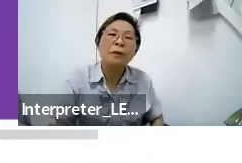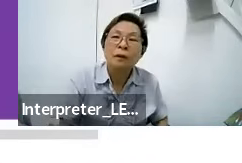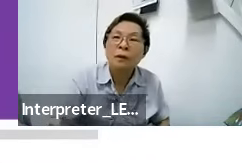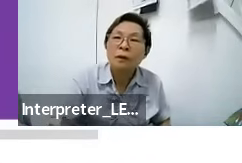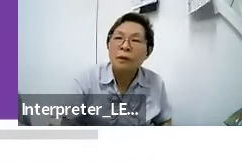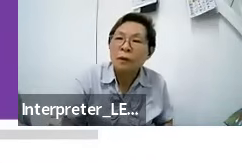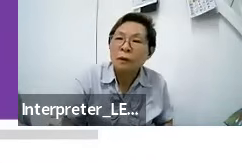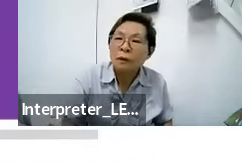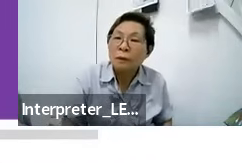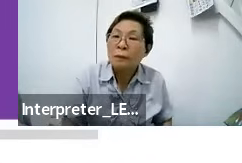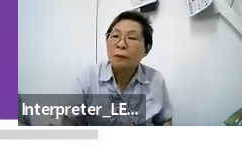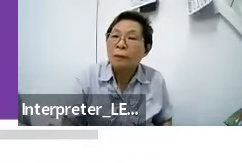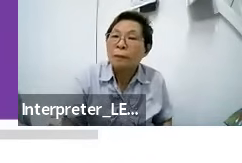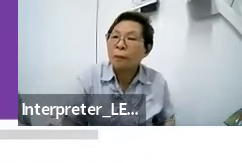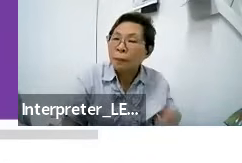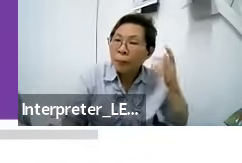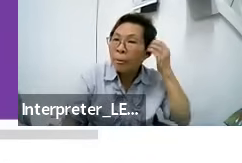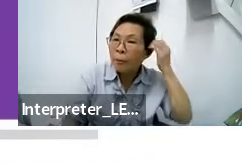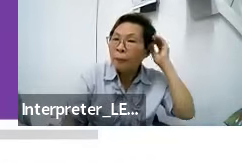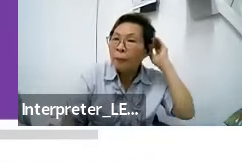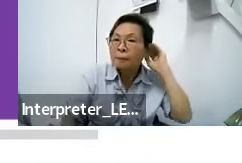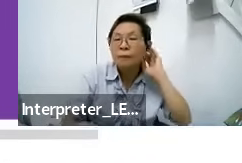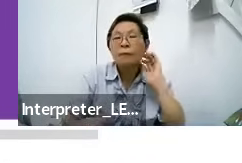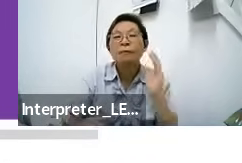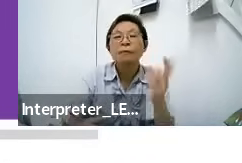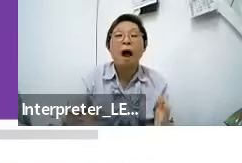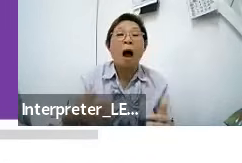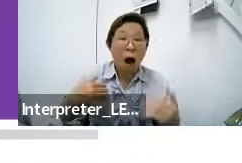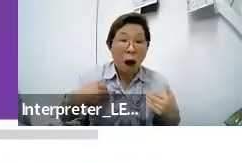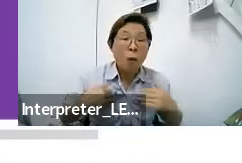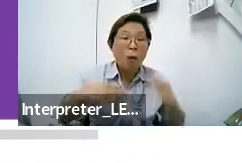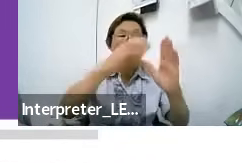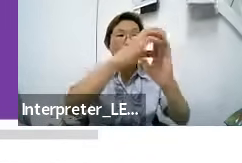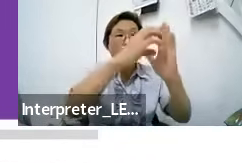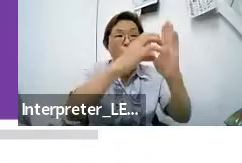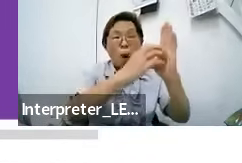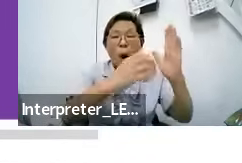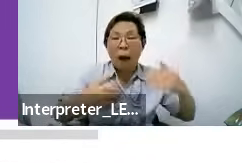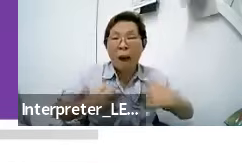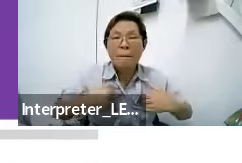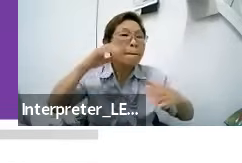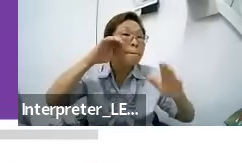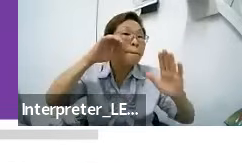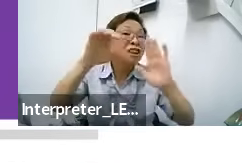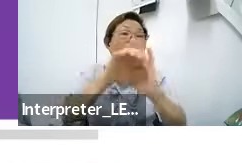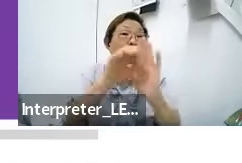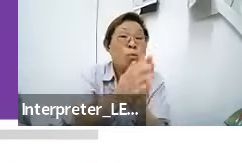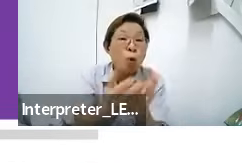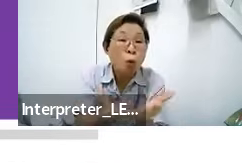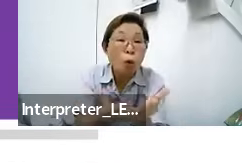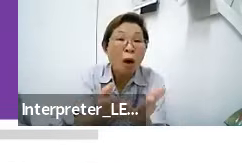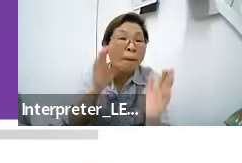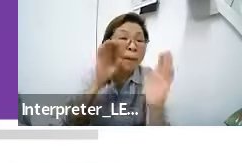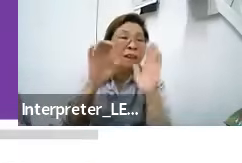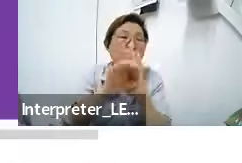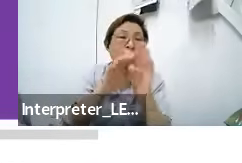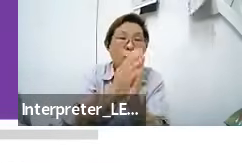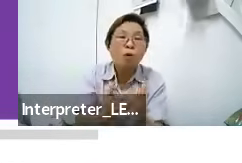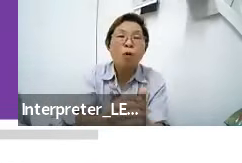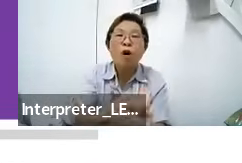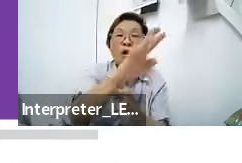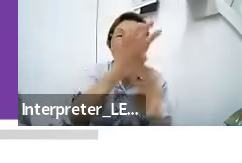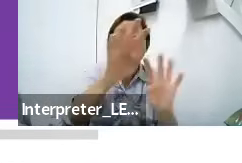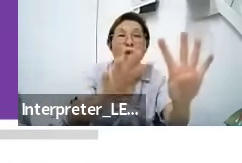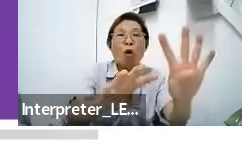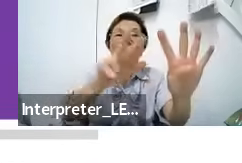So, so basically, our modules contain a picture book, which is 439